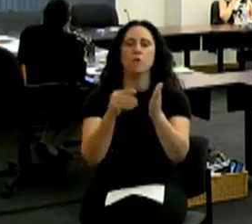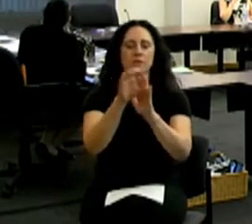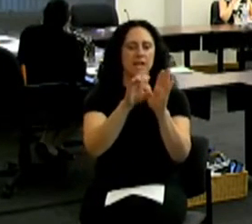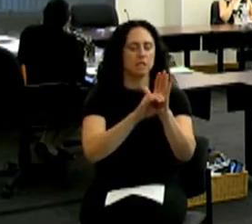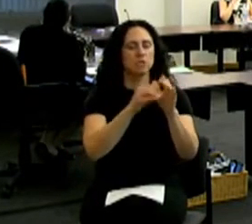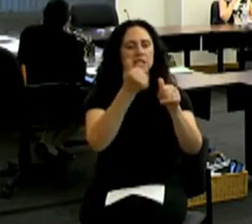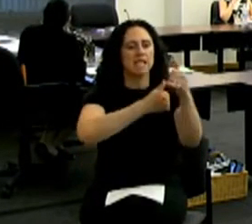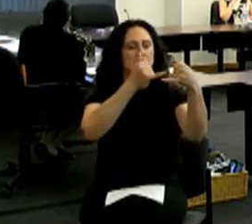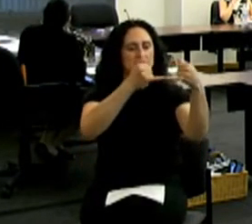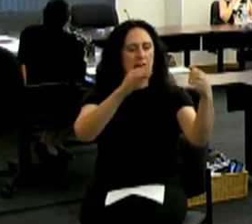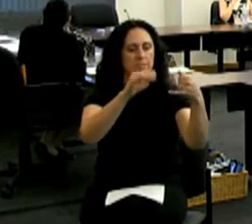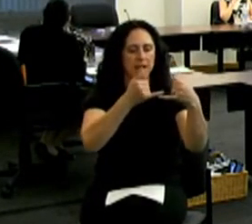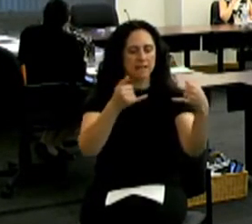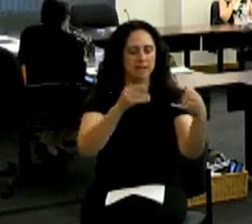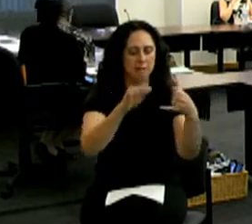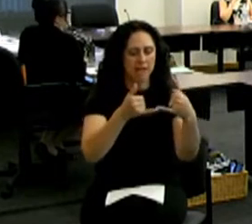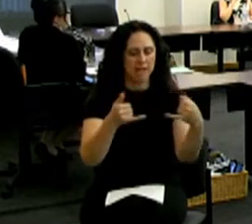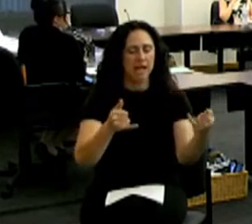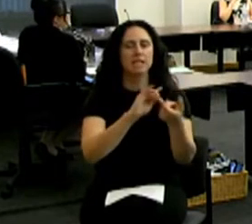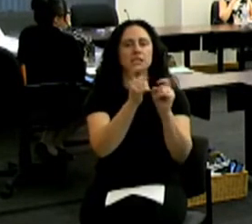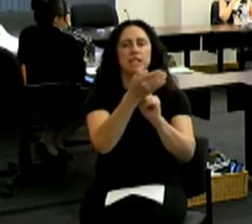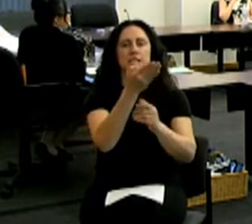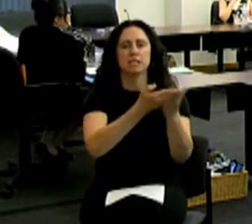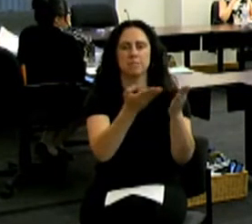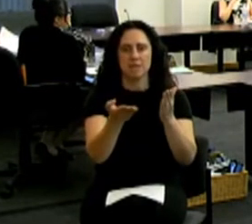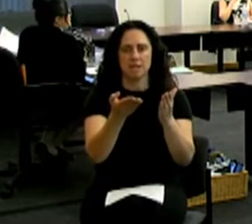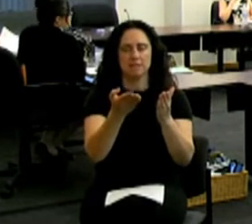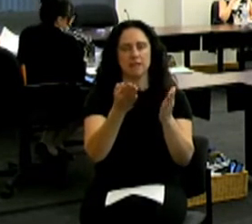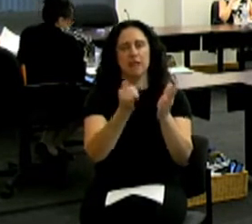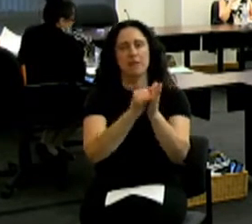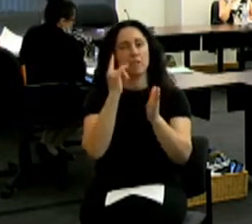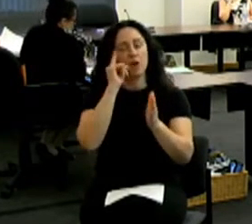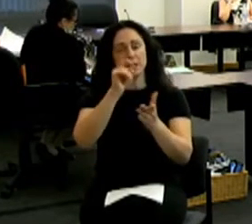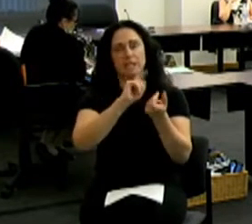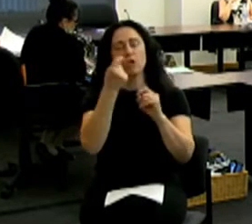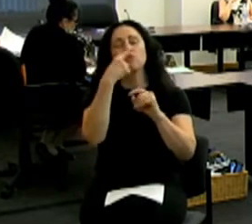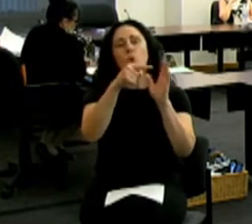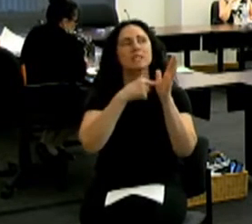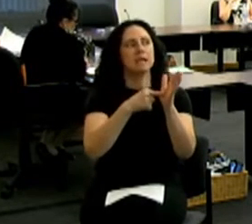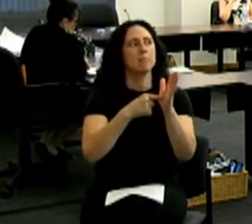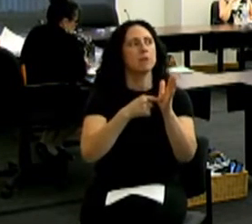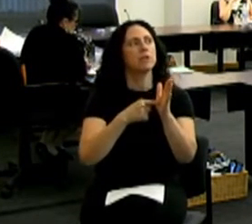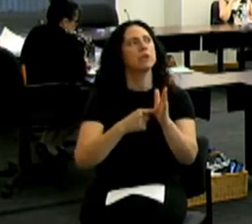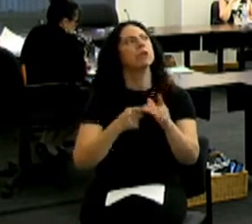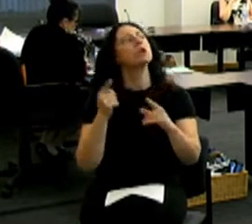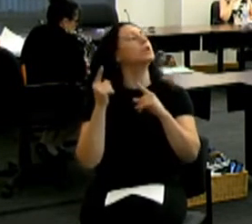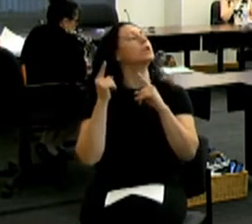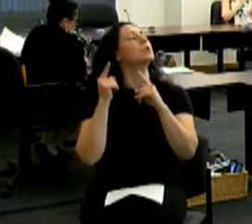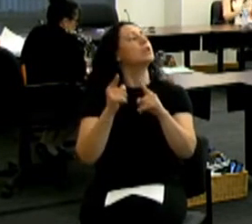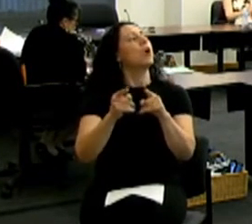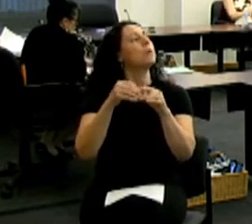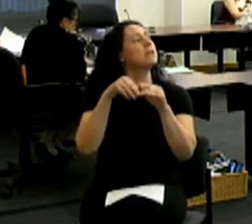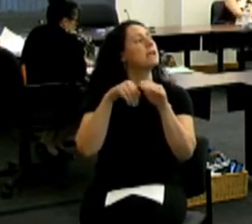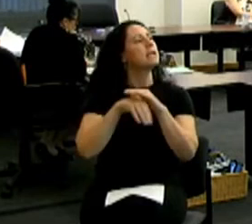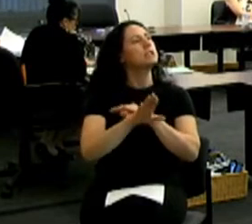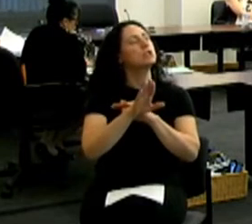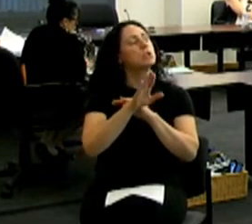line, and we changed some things that we thought needed to be changed. For example, going into